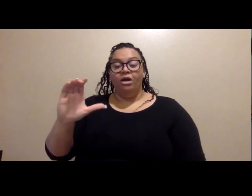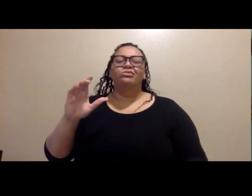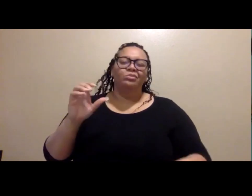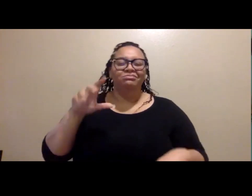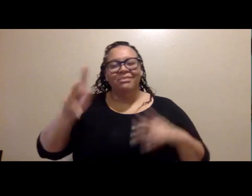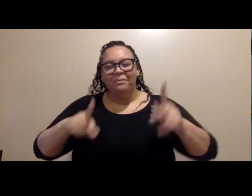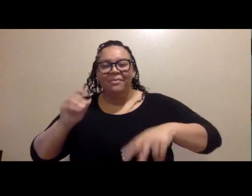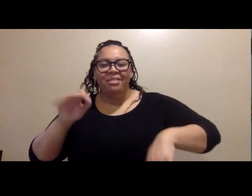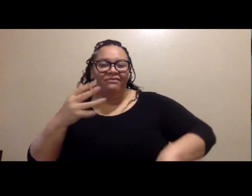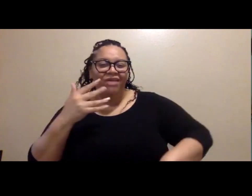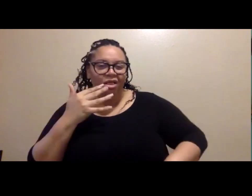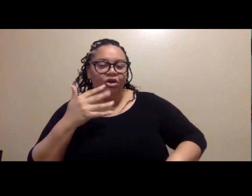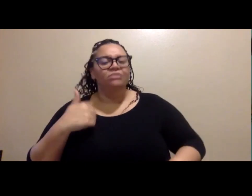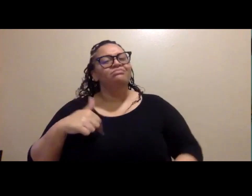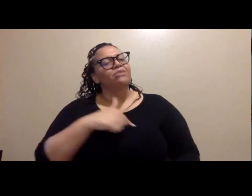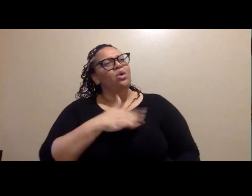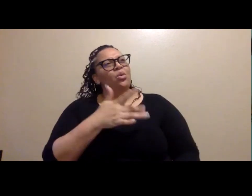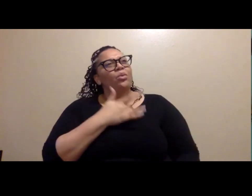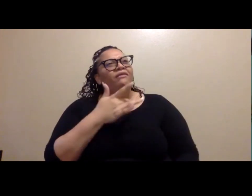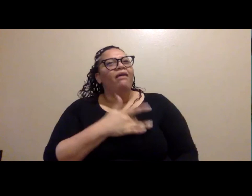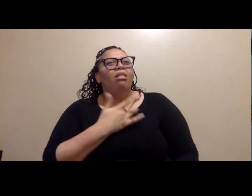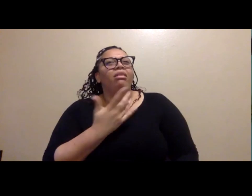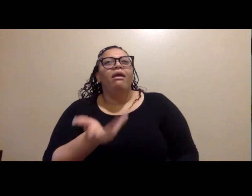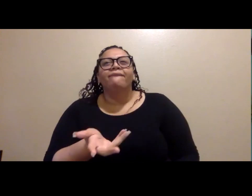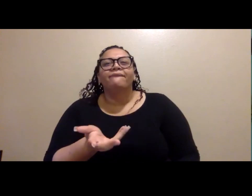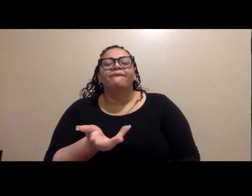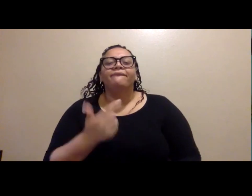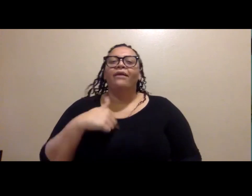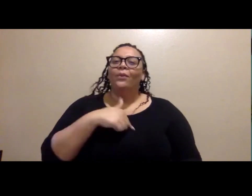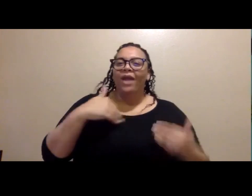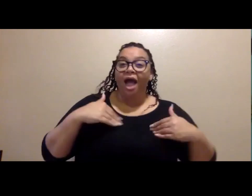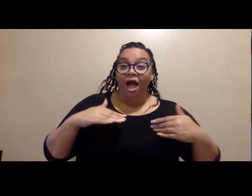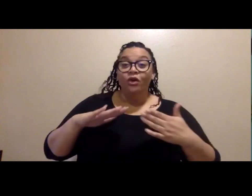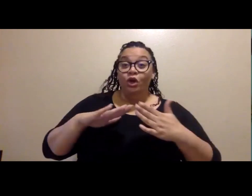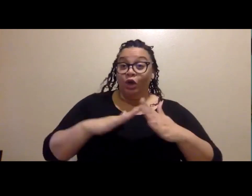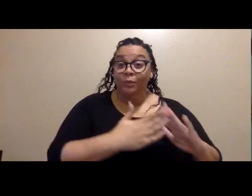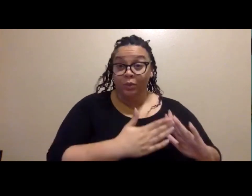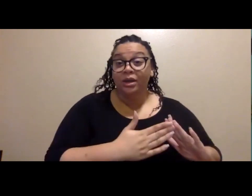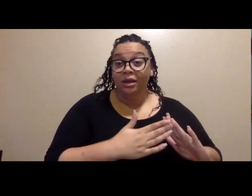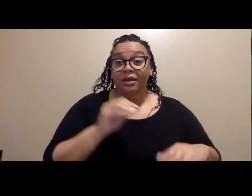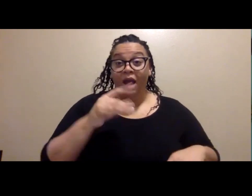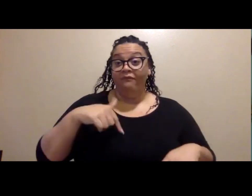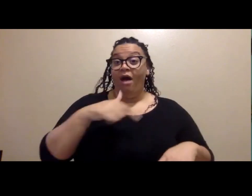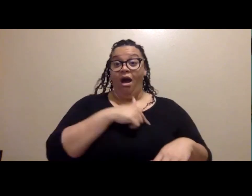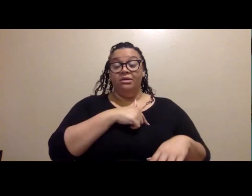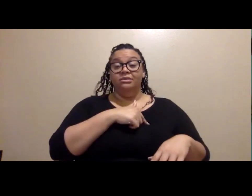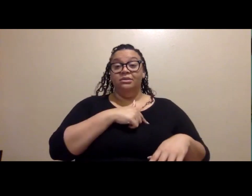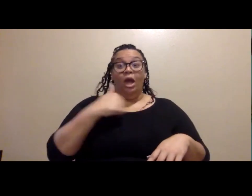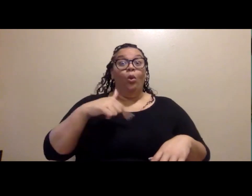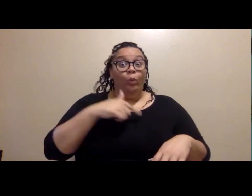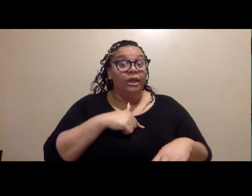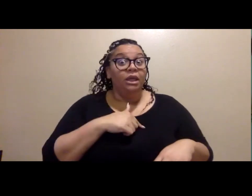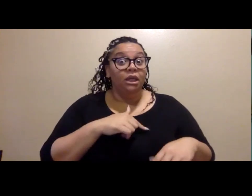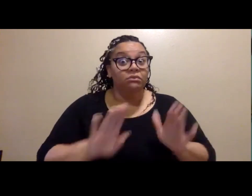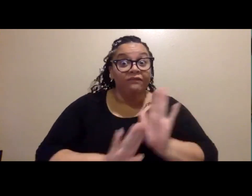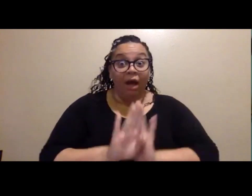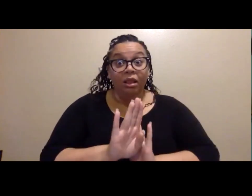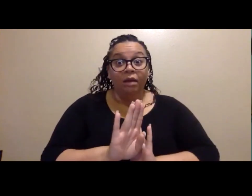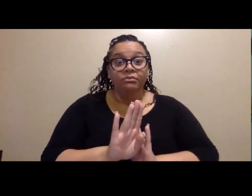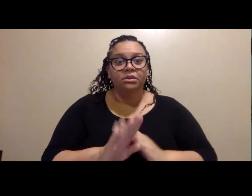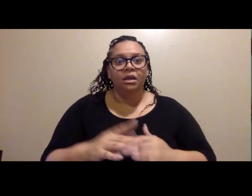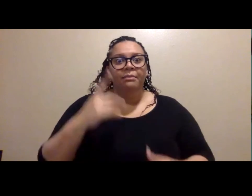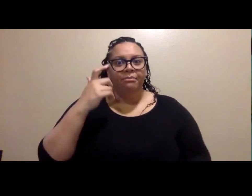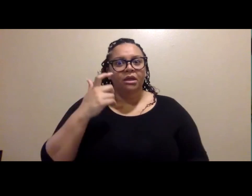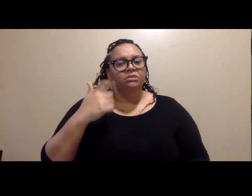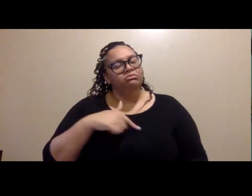like, I don't know, there's so many, like, we have a community of us. We've like developed, because we know Central Oregon is